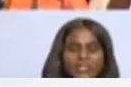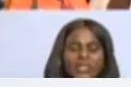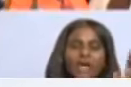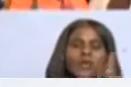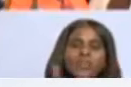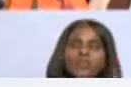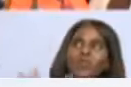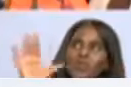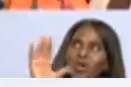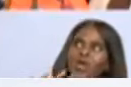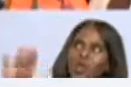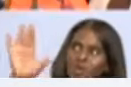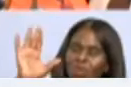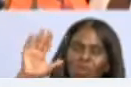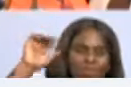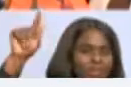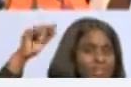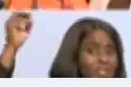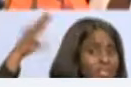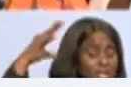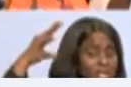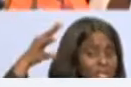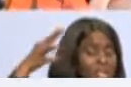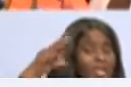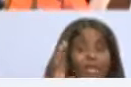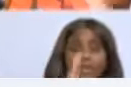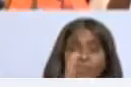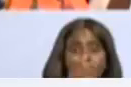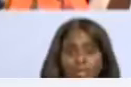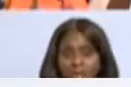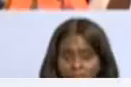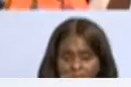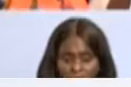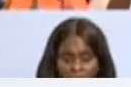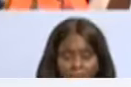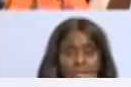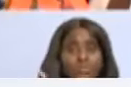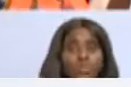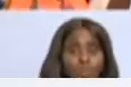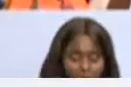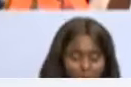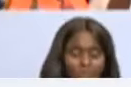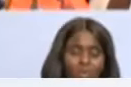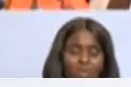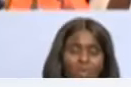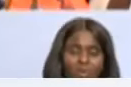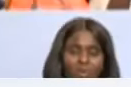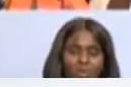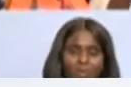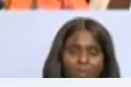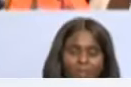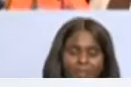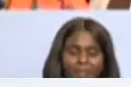May God's grace be upon us all.